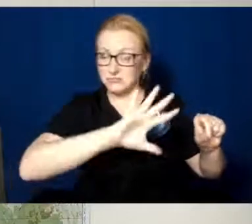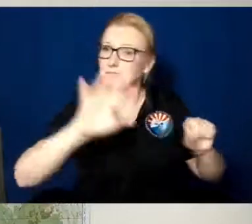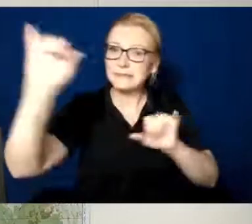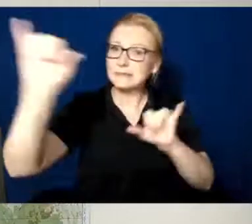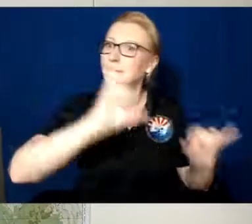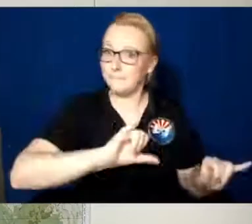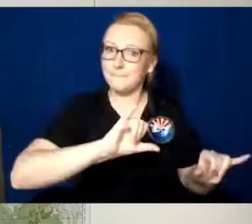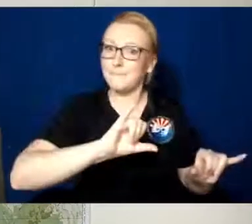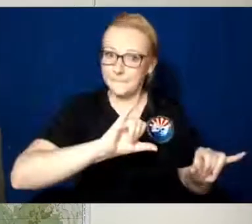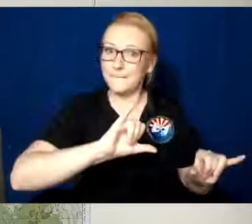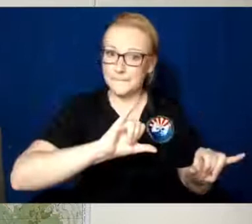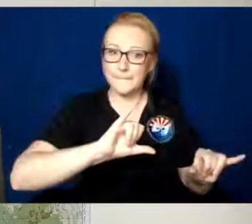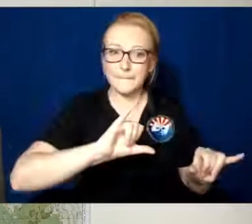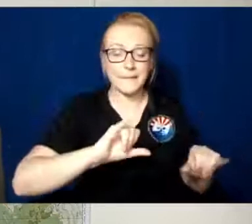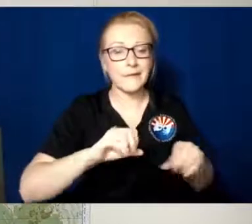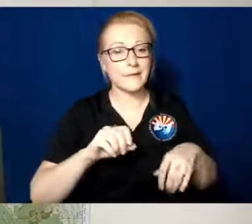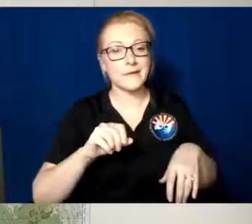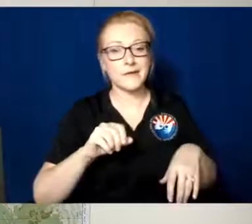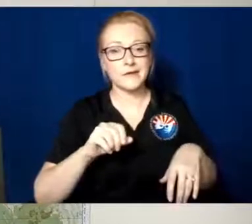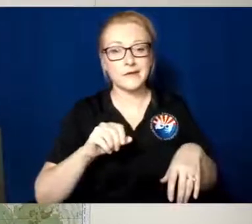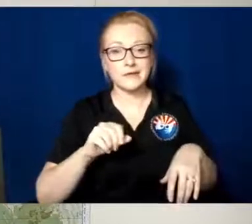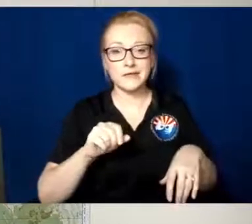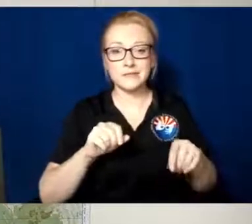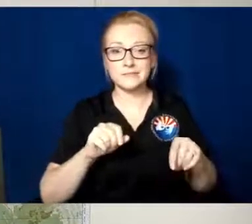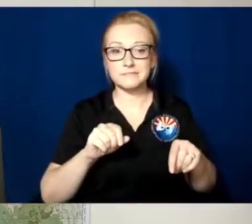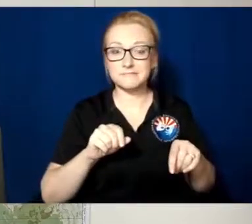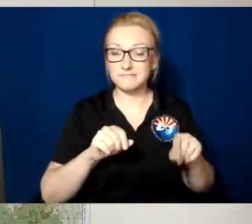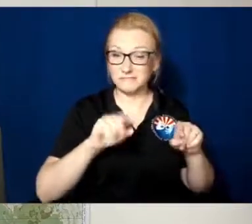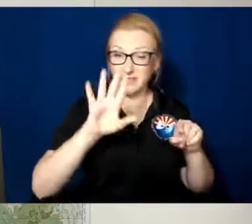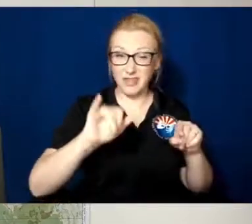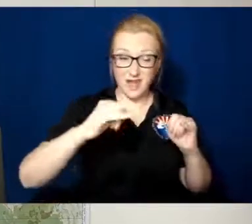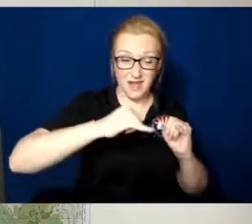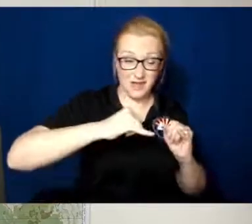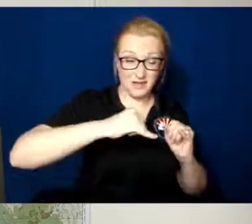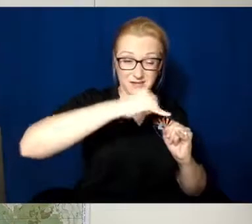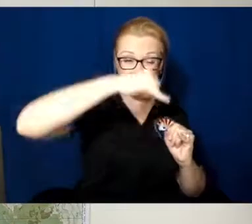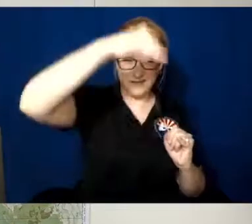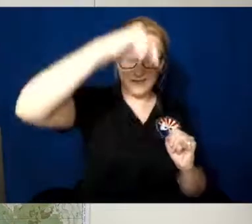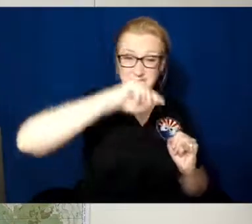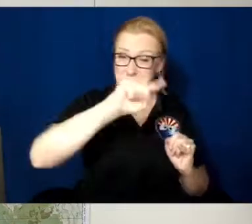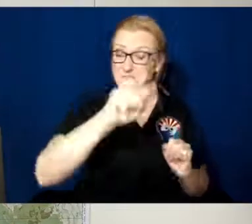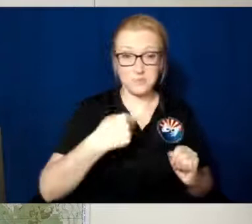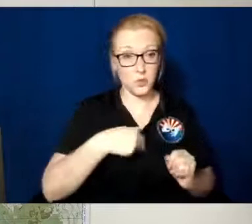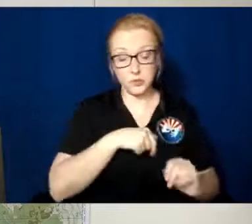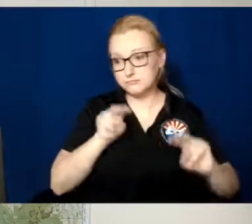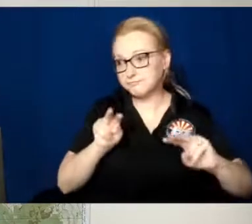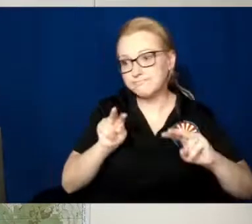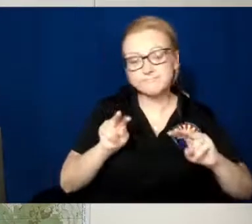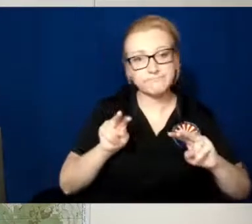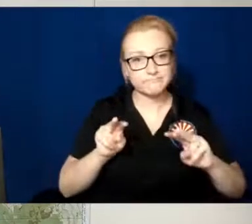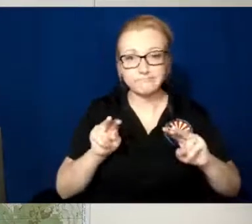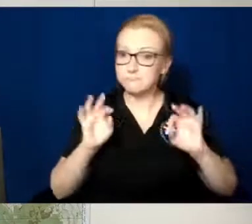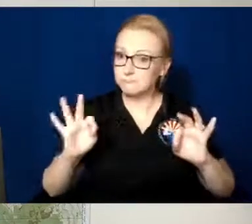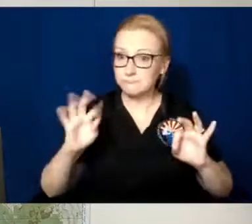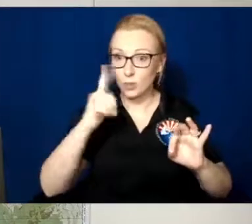out here to the west. We've got the leading front of all those in good spots. There were some